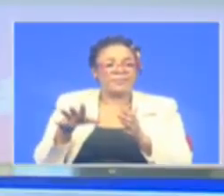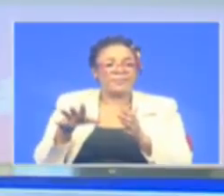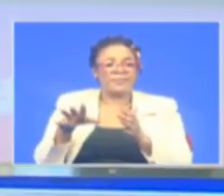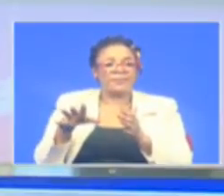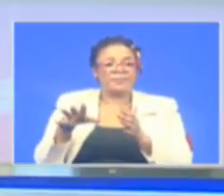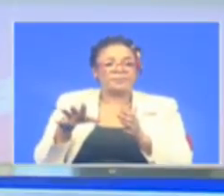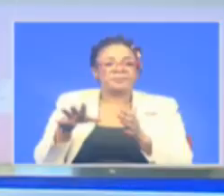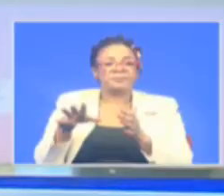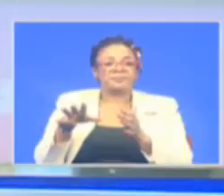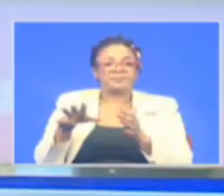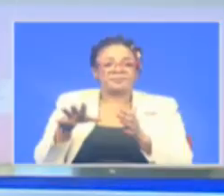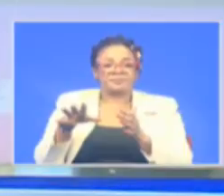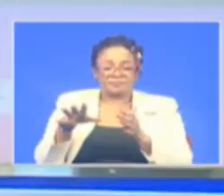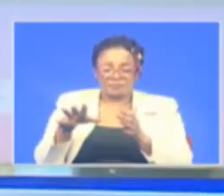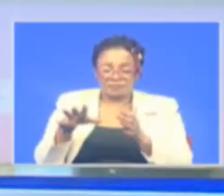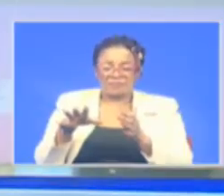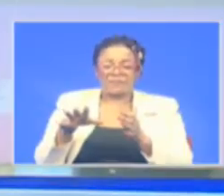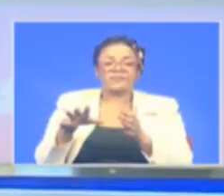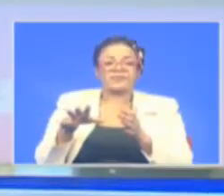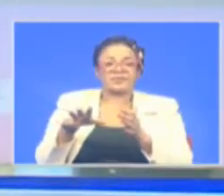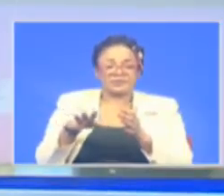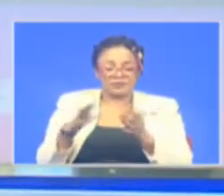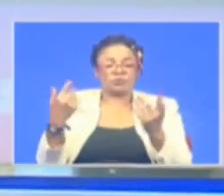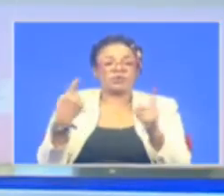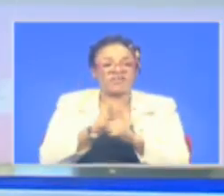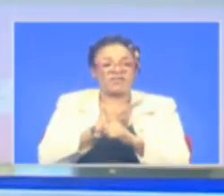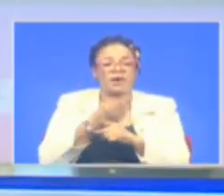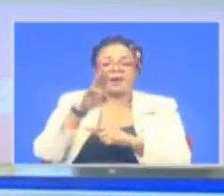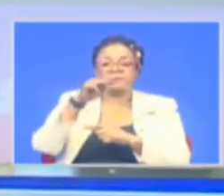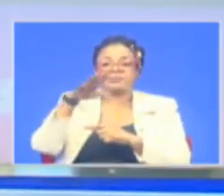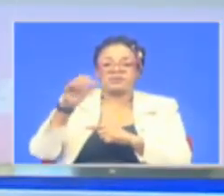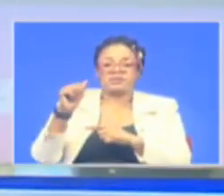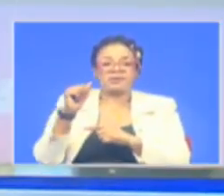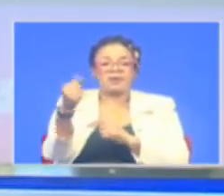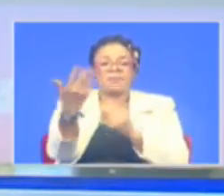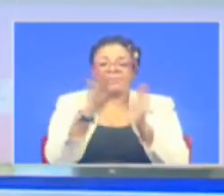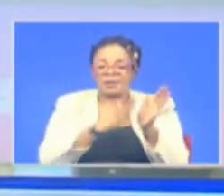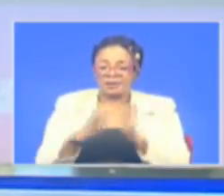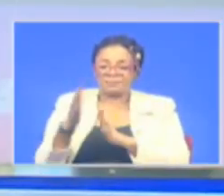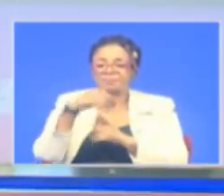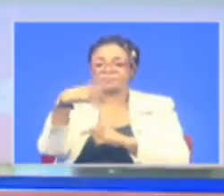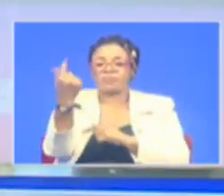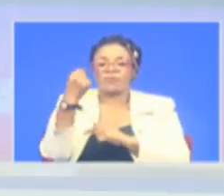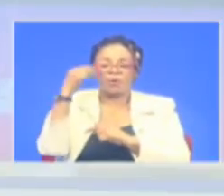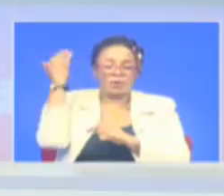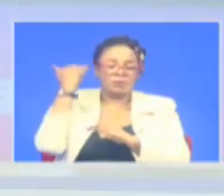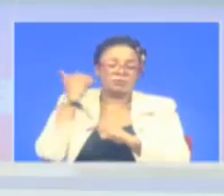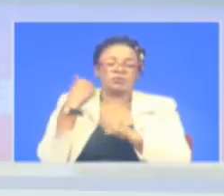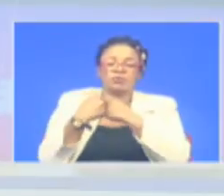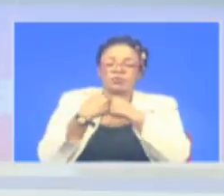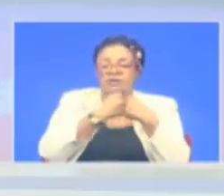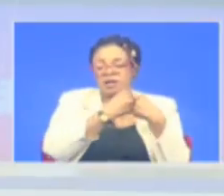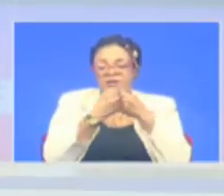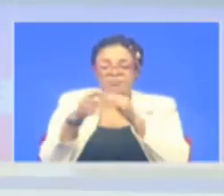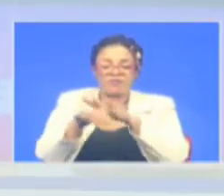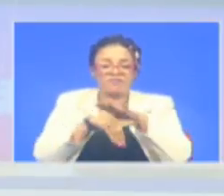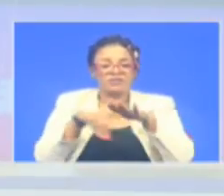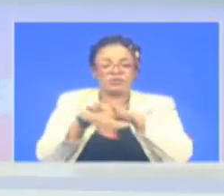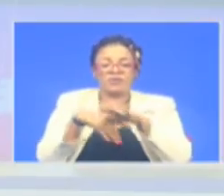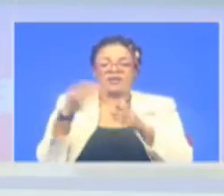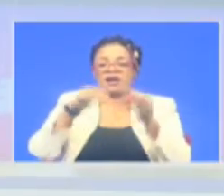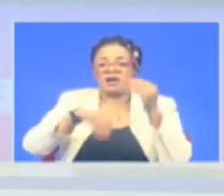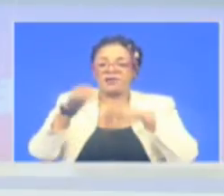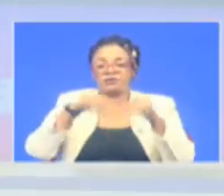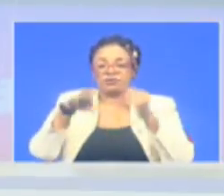From those disagreements to a different kind, and MCAs plan to move to court to challenge provisions in the Election Act